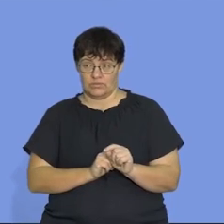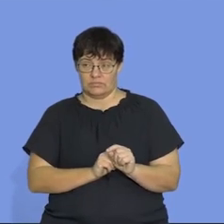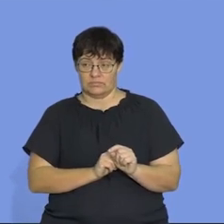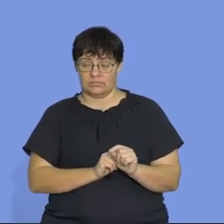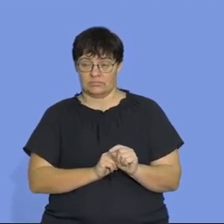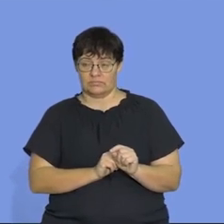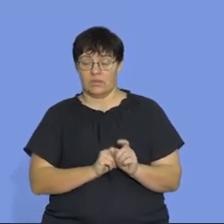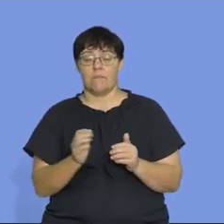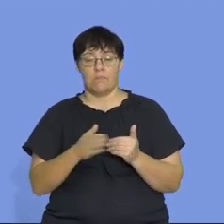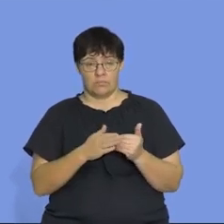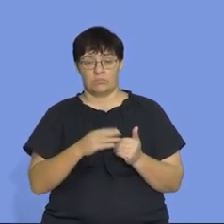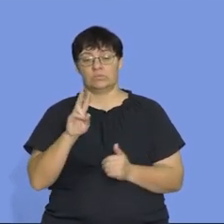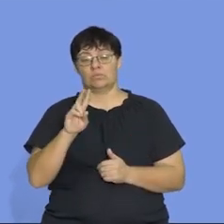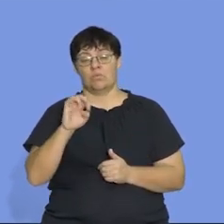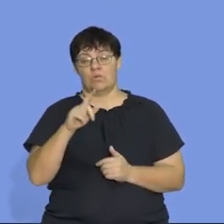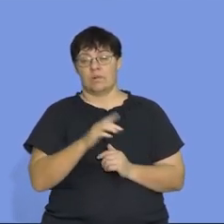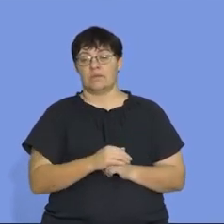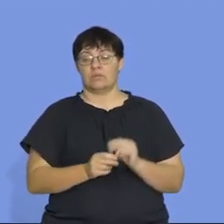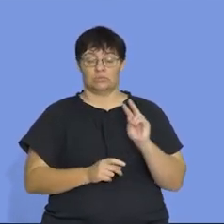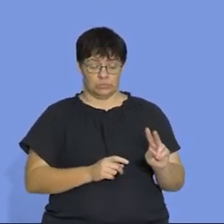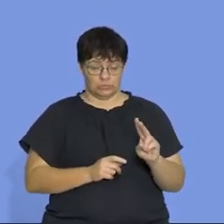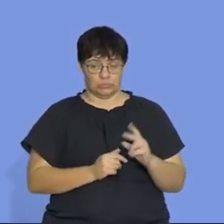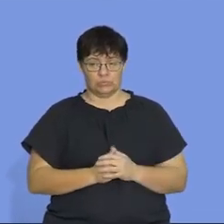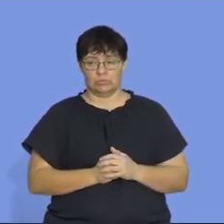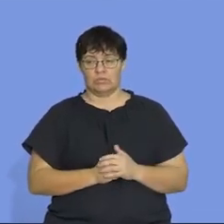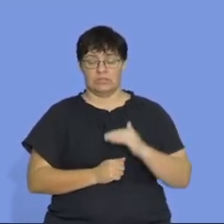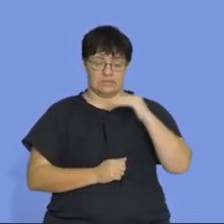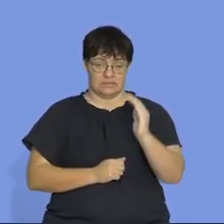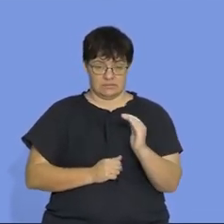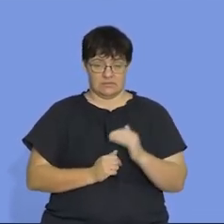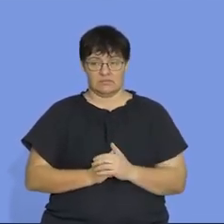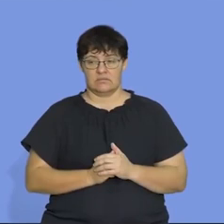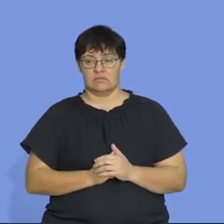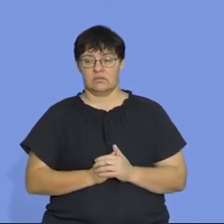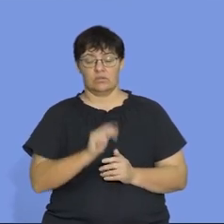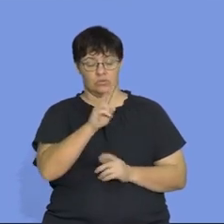moles. So it's going to be 2 multiplied by 2 times,